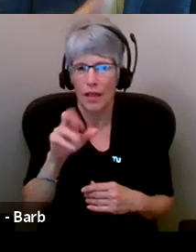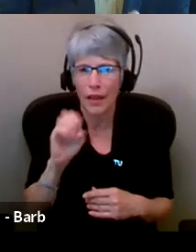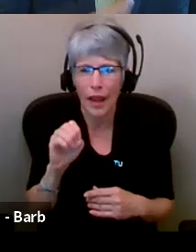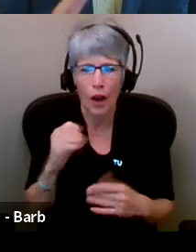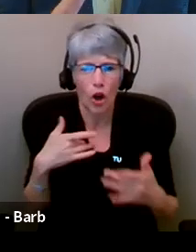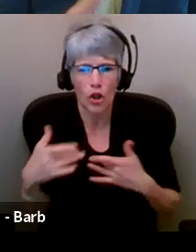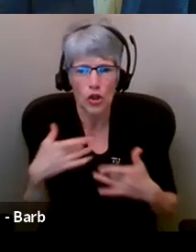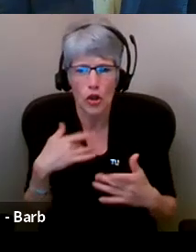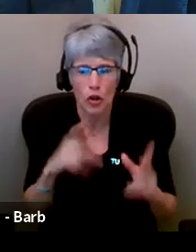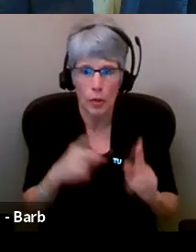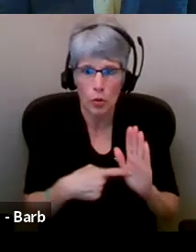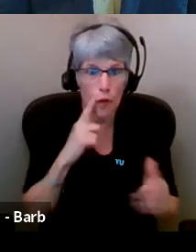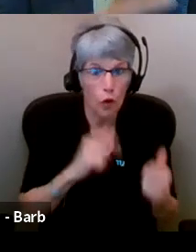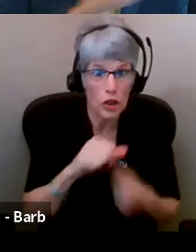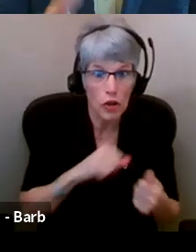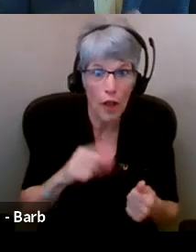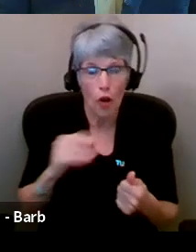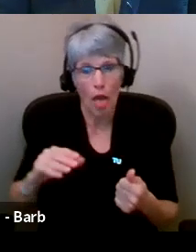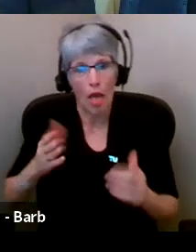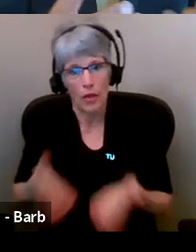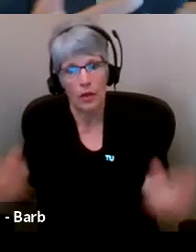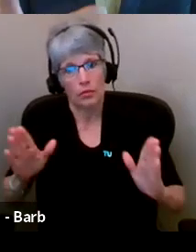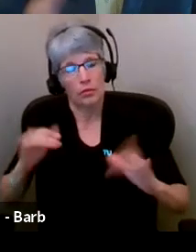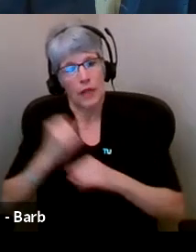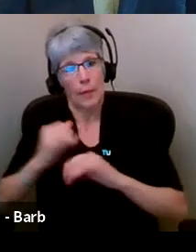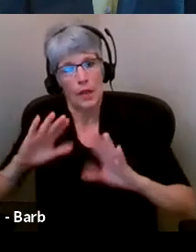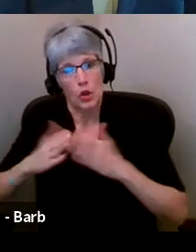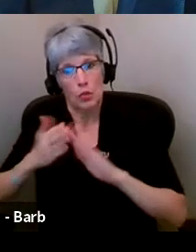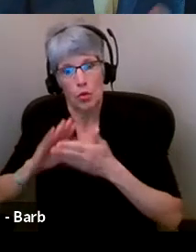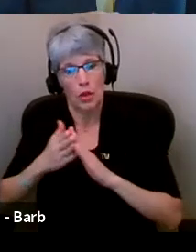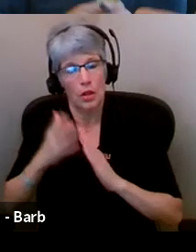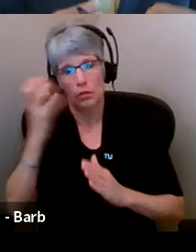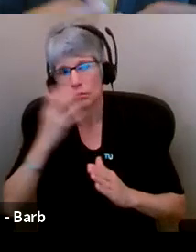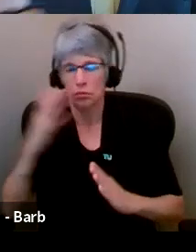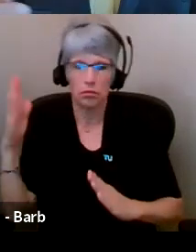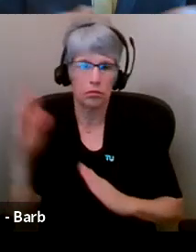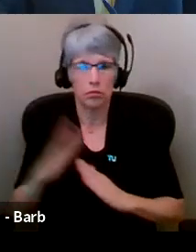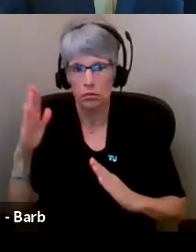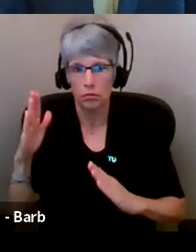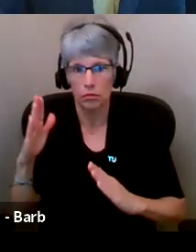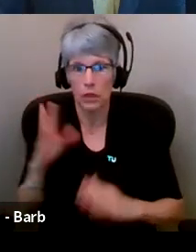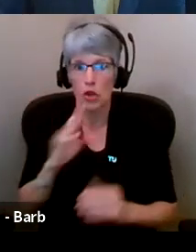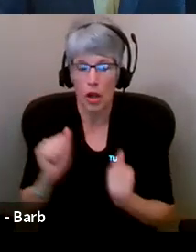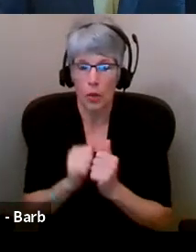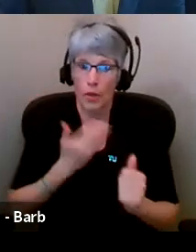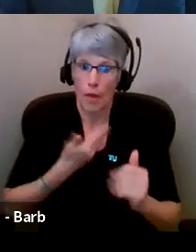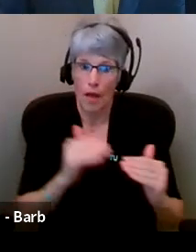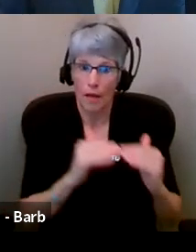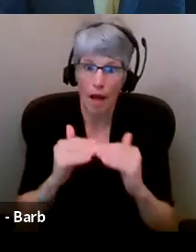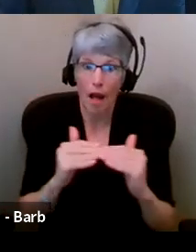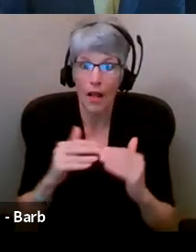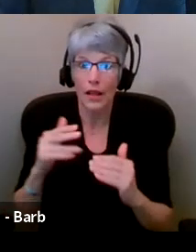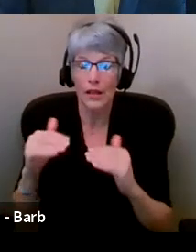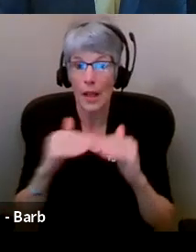for each other as well as for the campus community is matched by none. And speaking to my colleagues and peers across the region